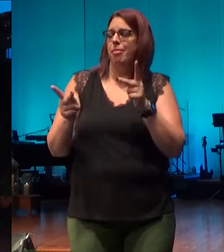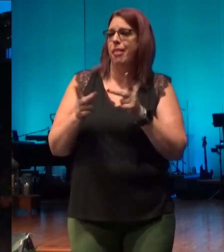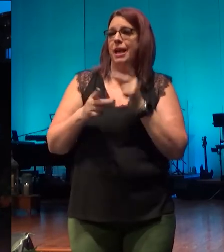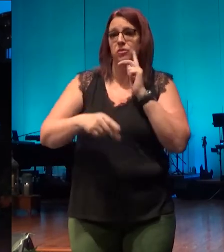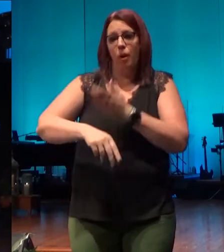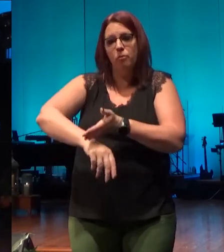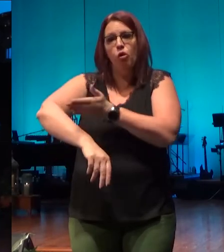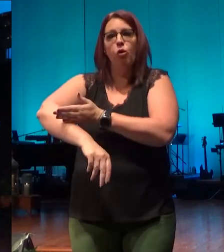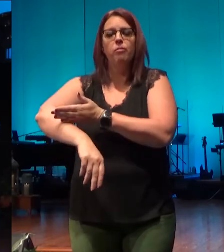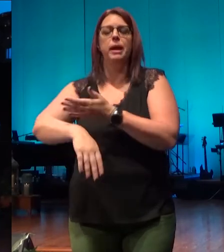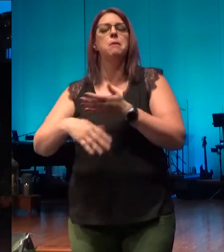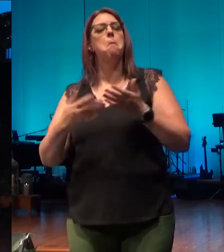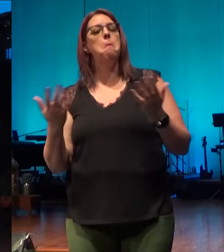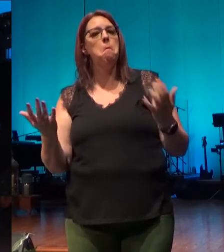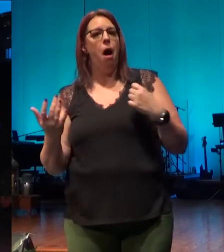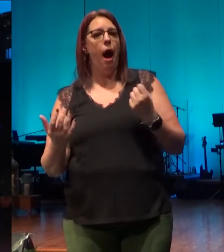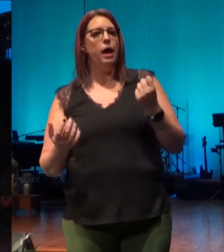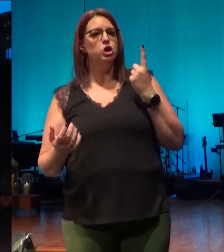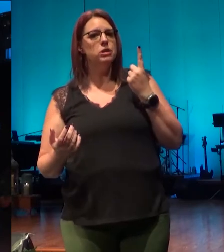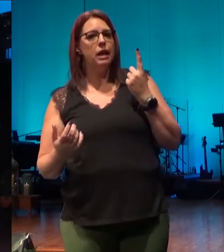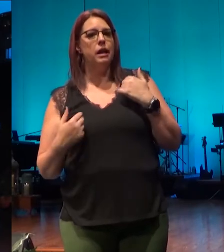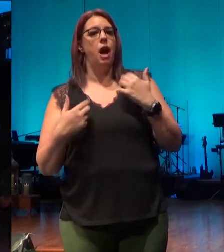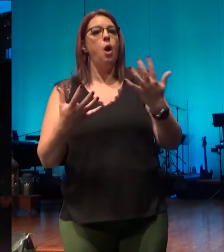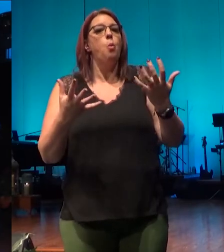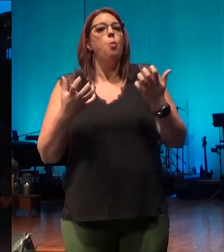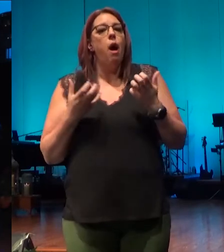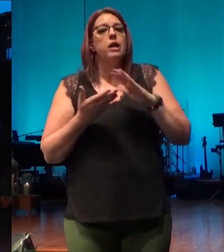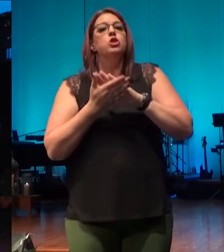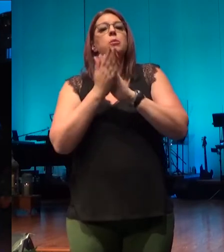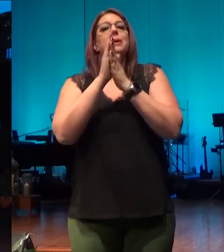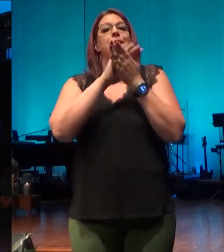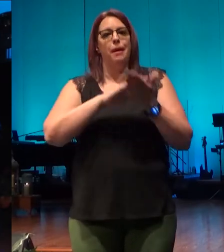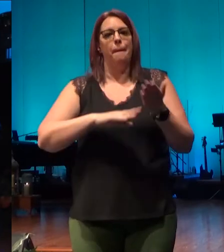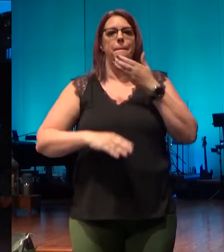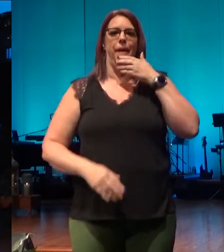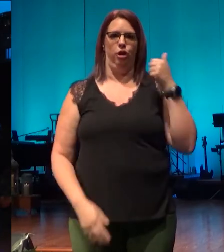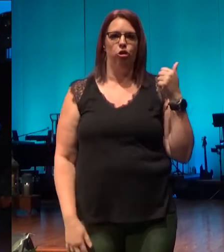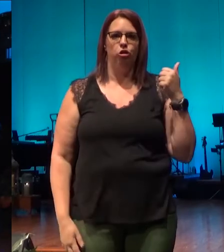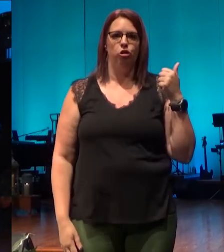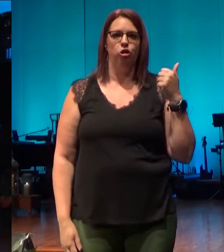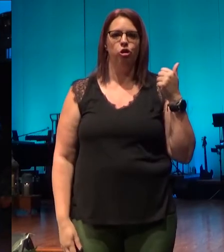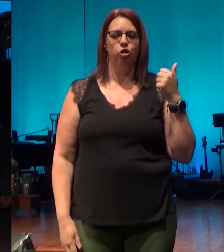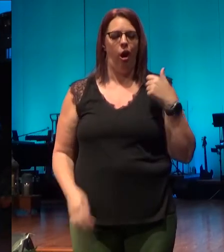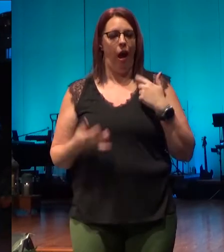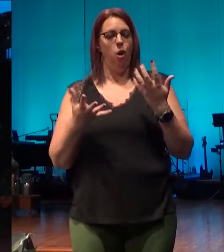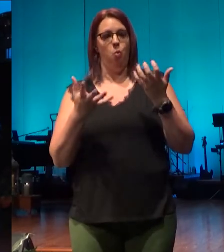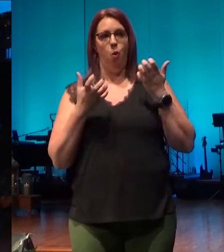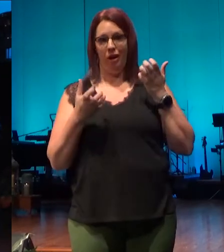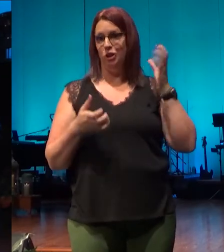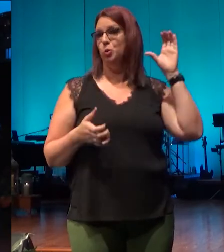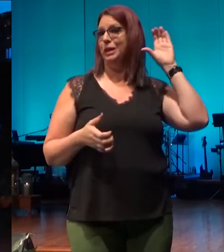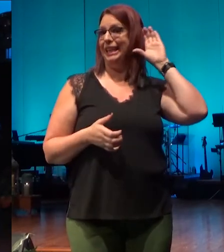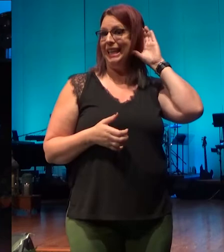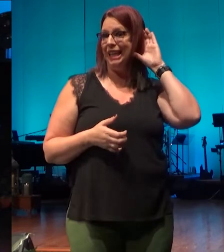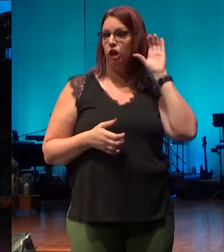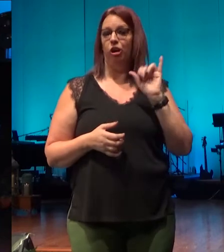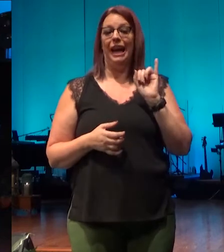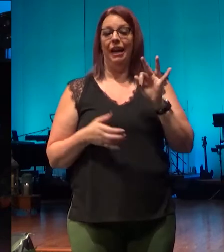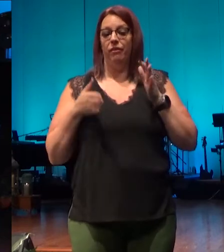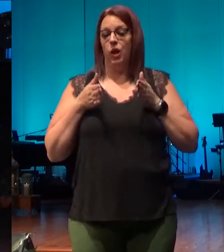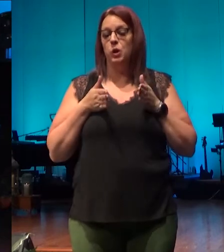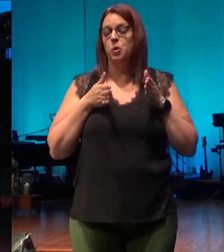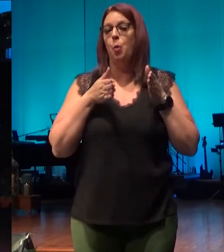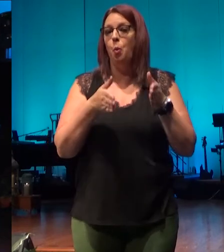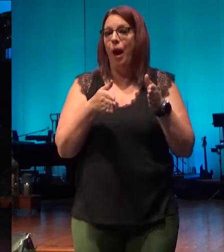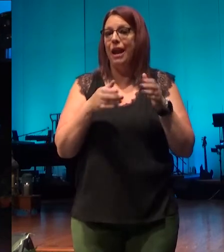we're a person who understands, I want to be the greatest version of myself. And I want to hear if there are ways that I